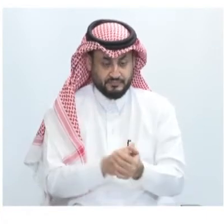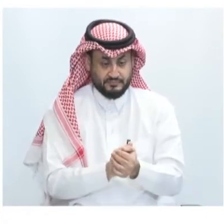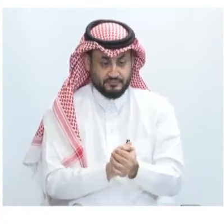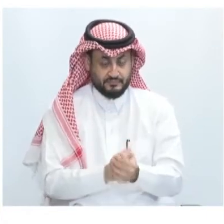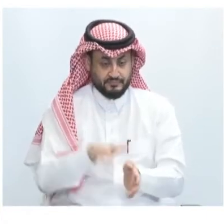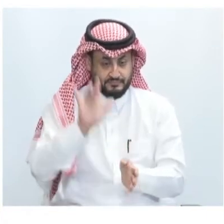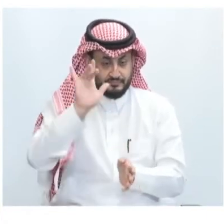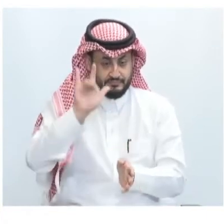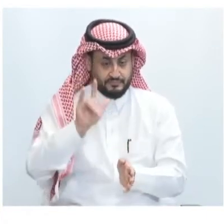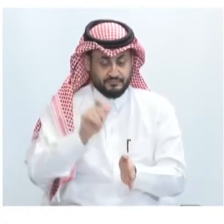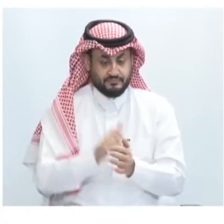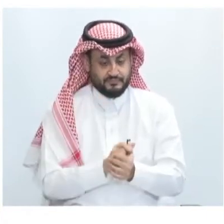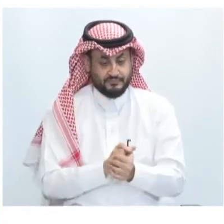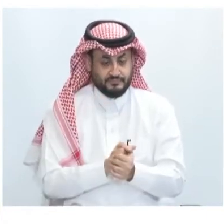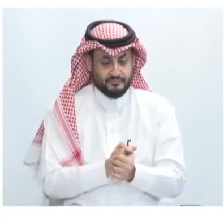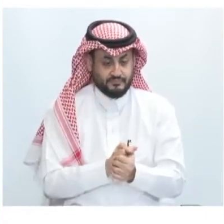Y,